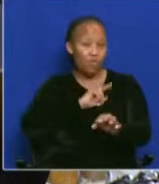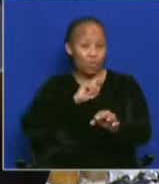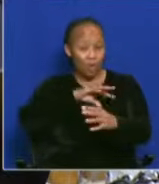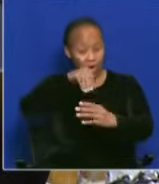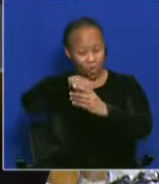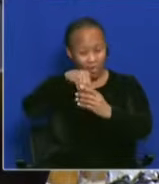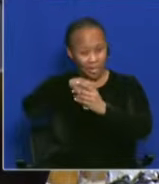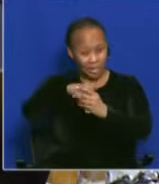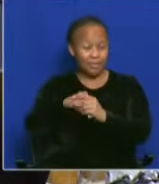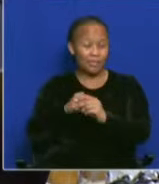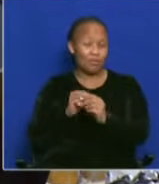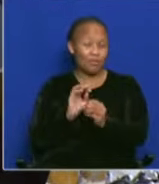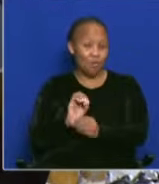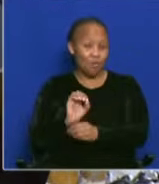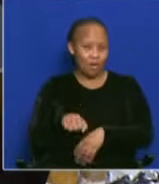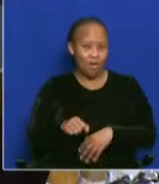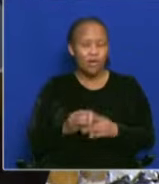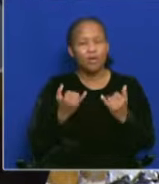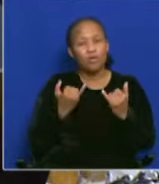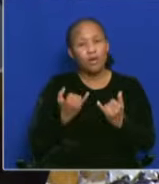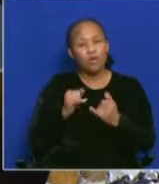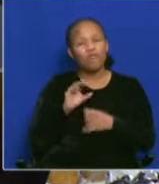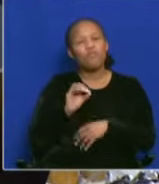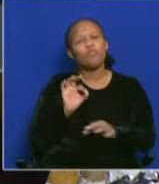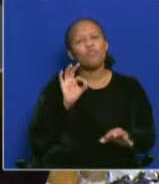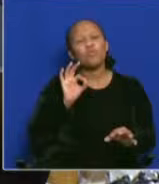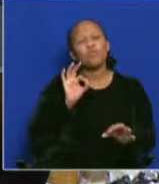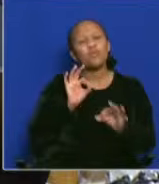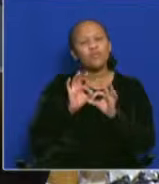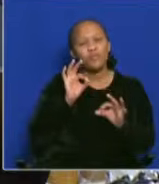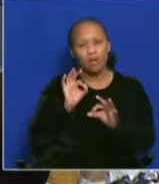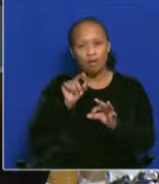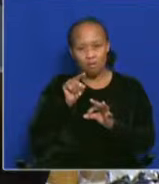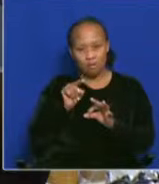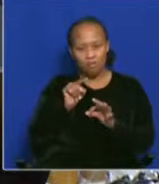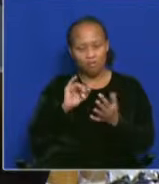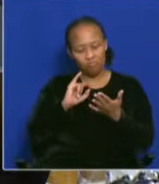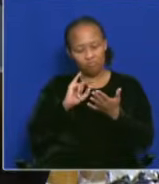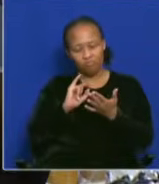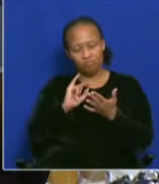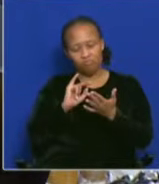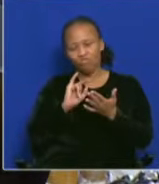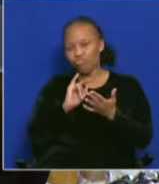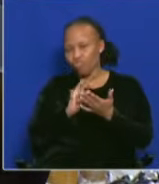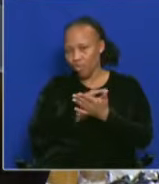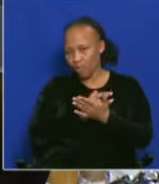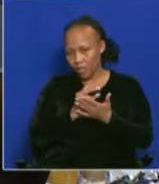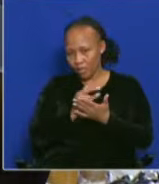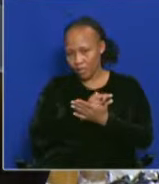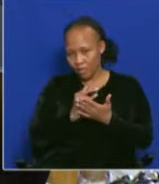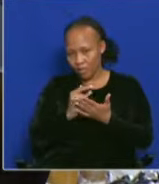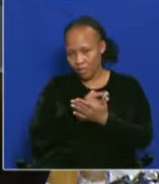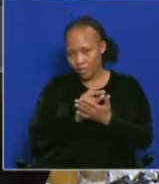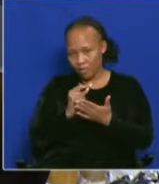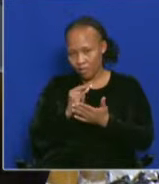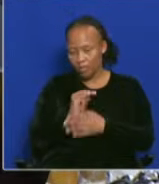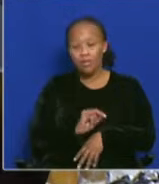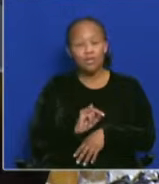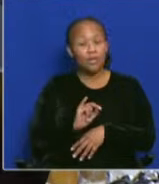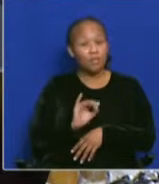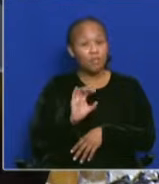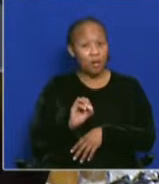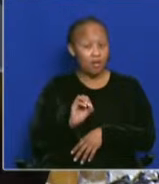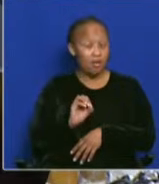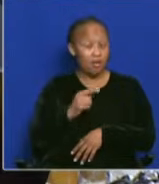of the particular aspects of the chat that I'm going to go to, we prepared a smaller core bundle. It may be that we need